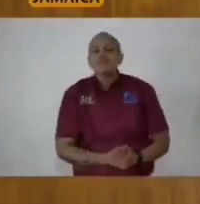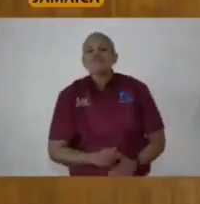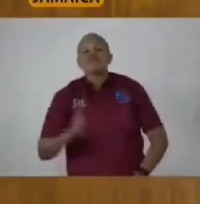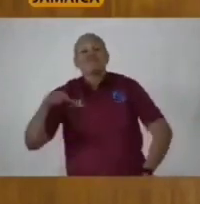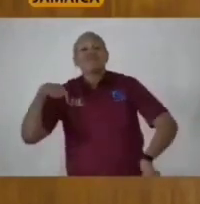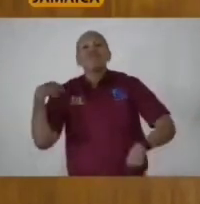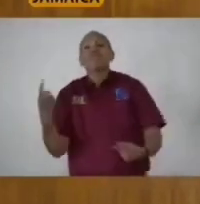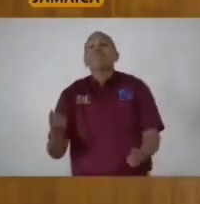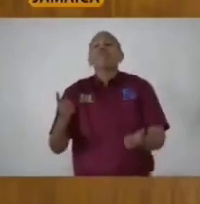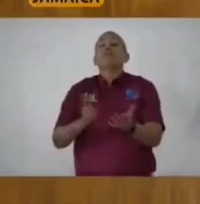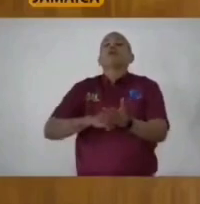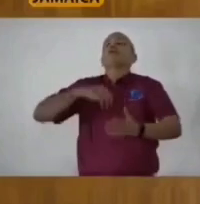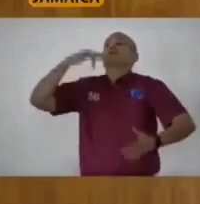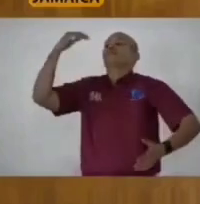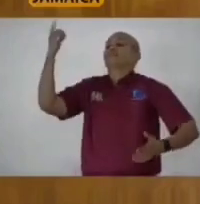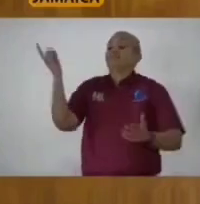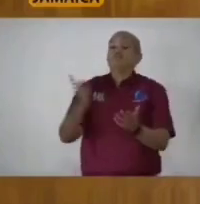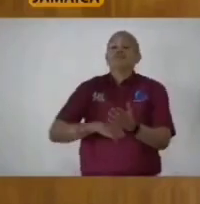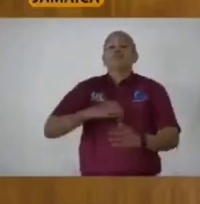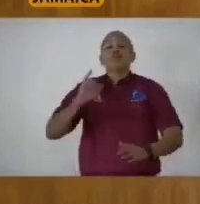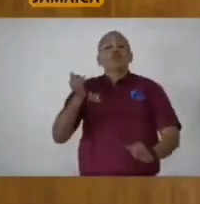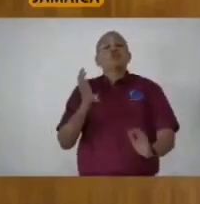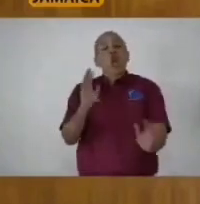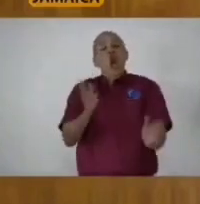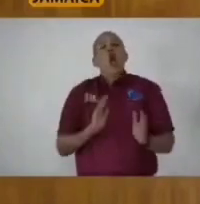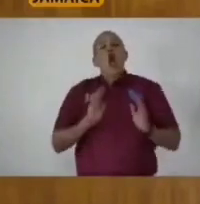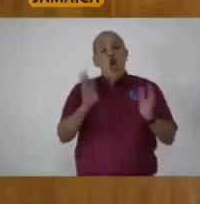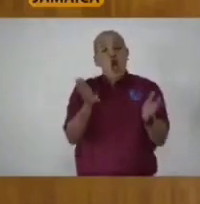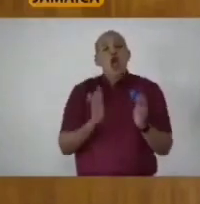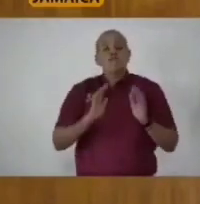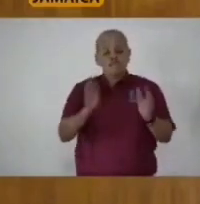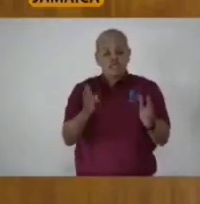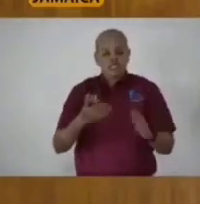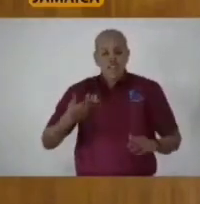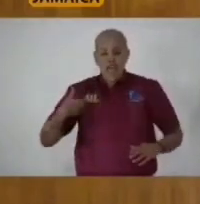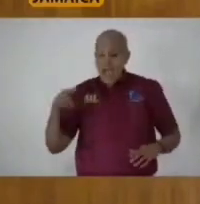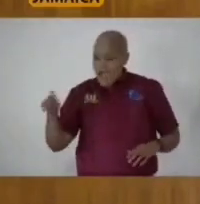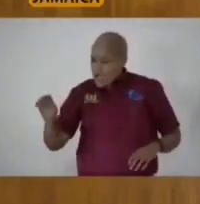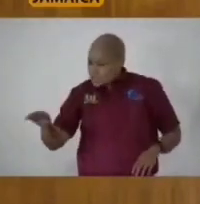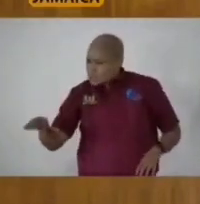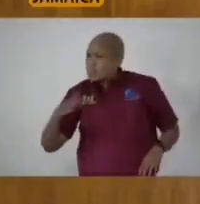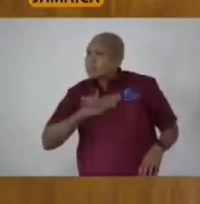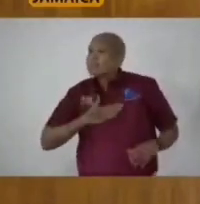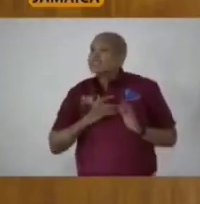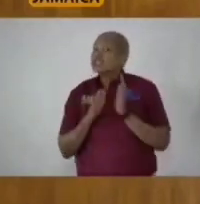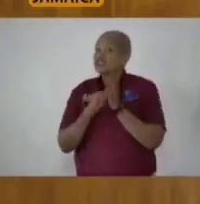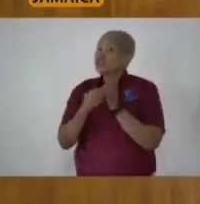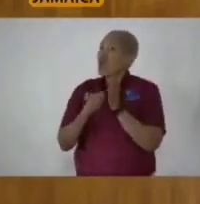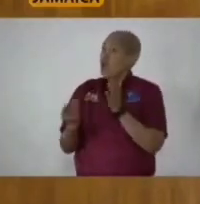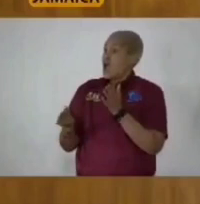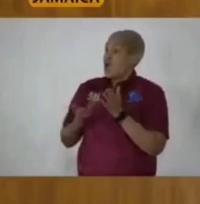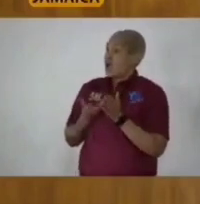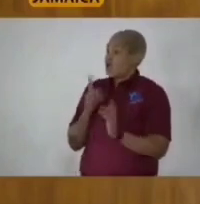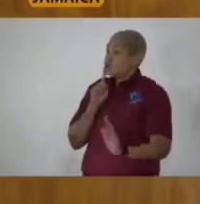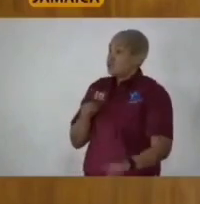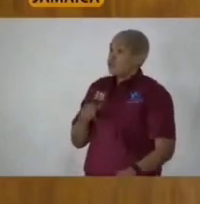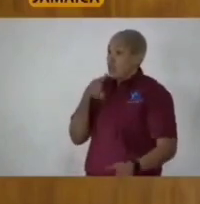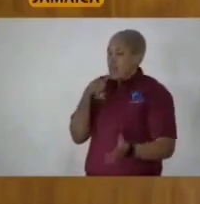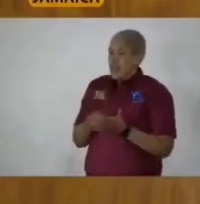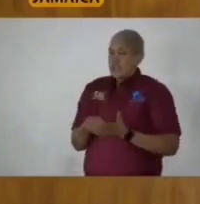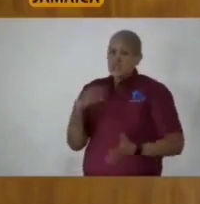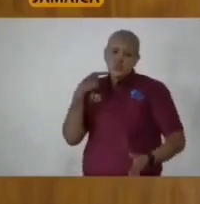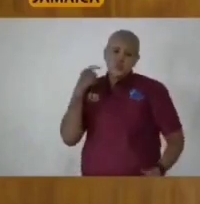Since then, from time to time in conversation, I've had occasion to ask her please to write to me in response to my letter of June the